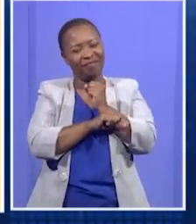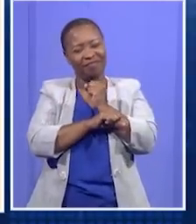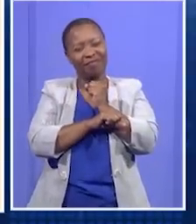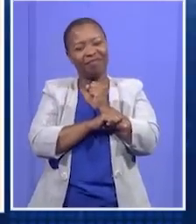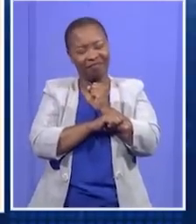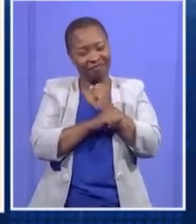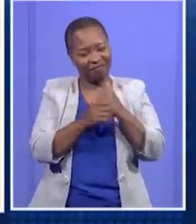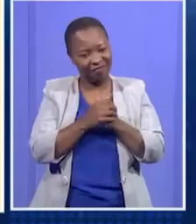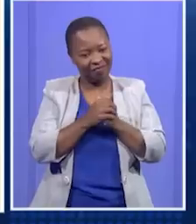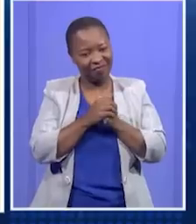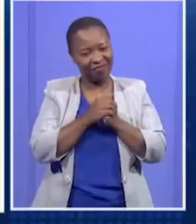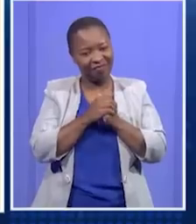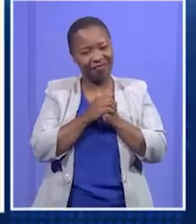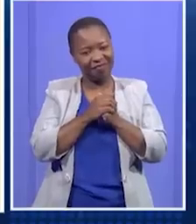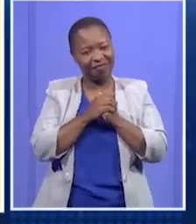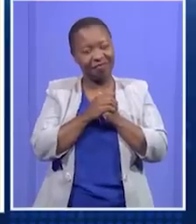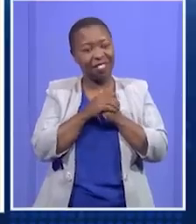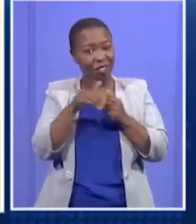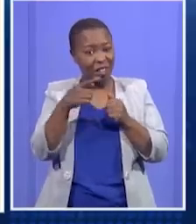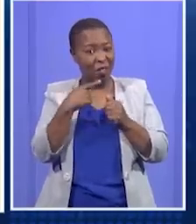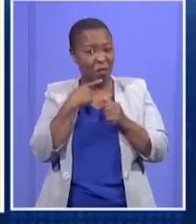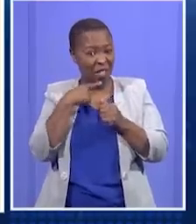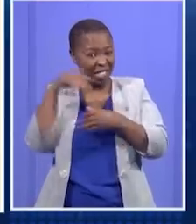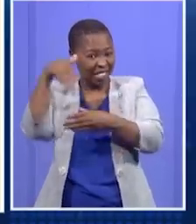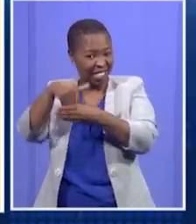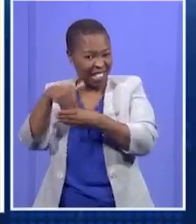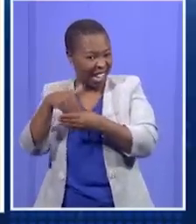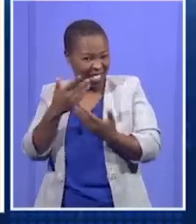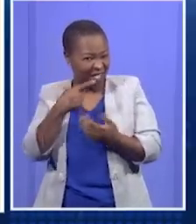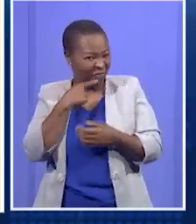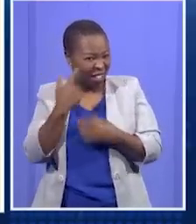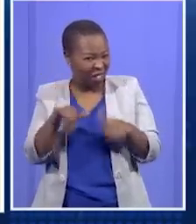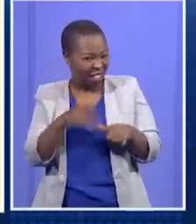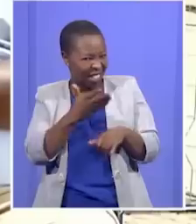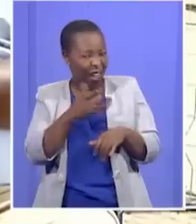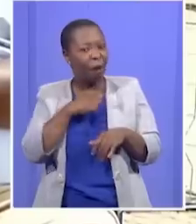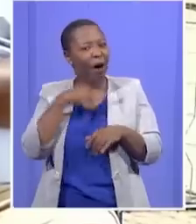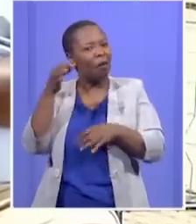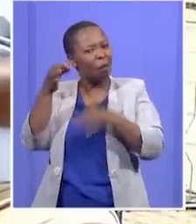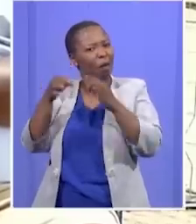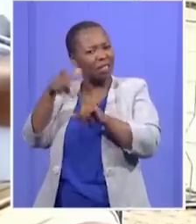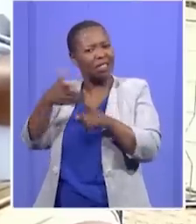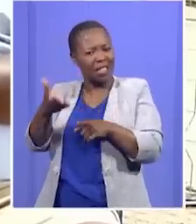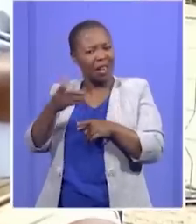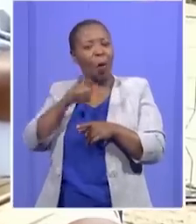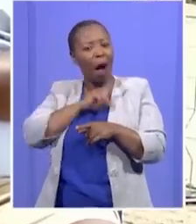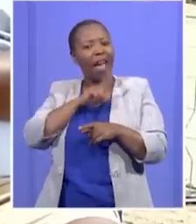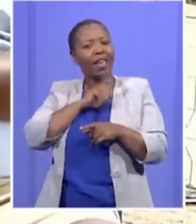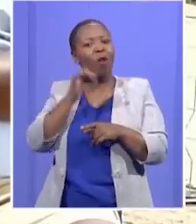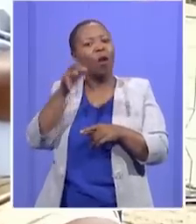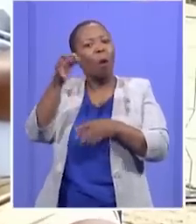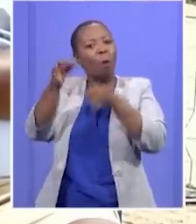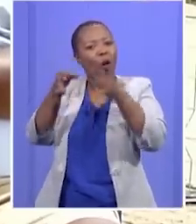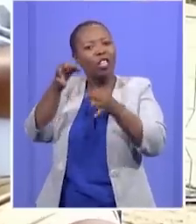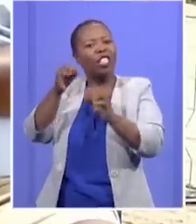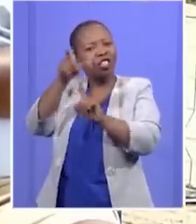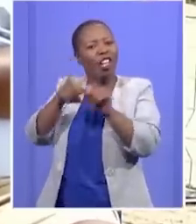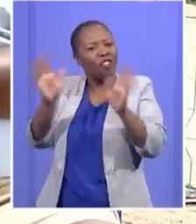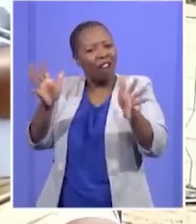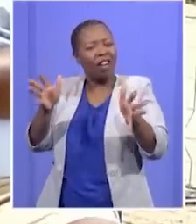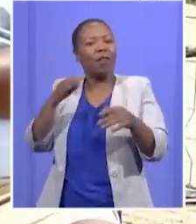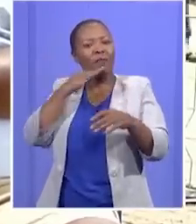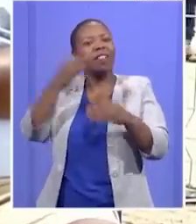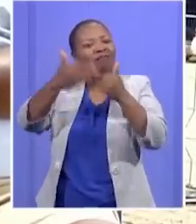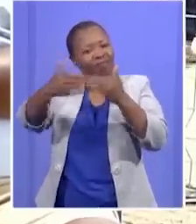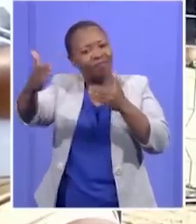don't you miss to be inside? You are a politician through and through, and I'm told once a politician, always a politician.